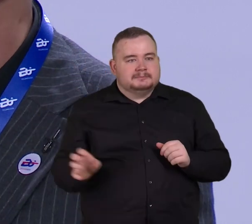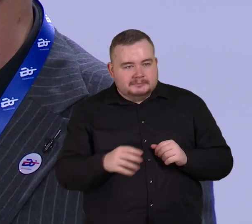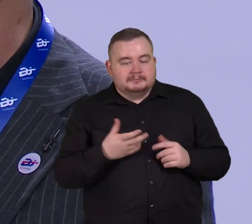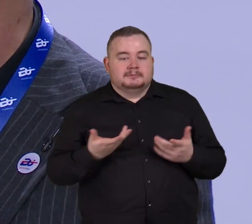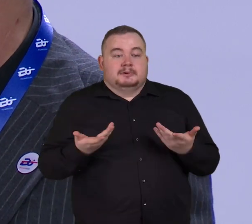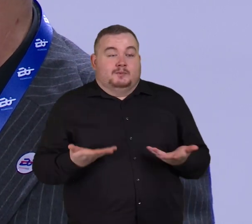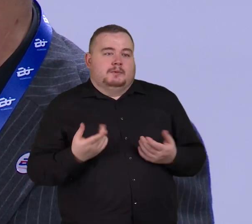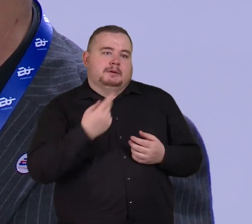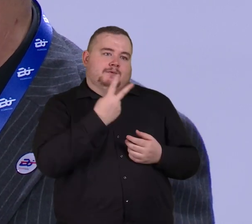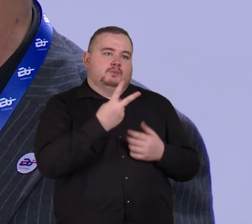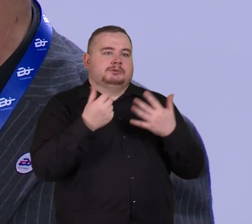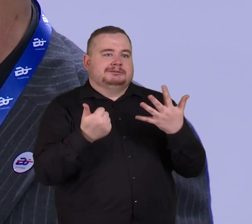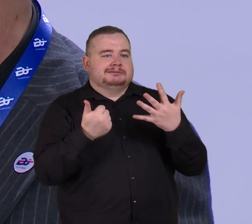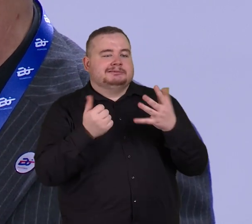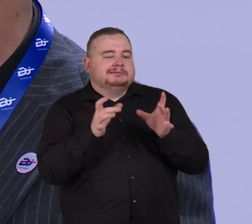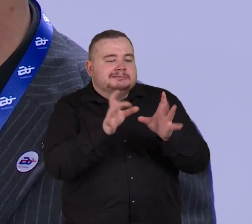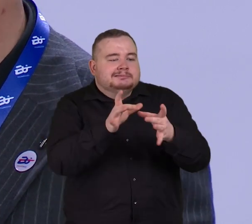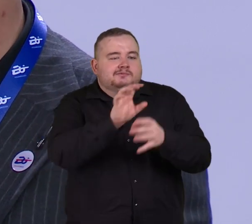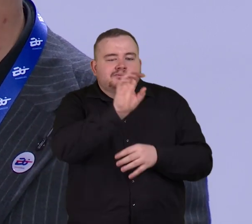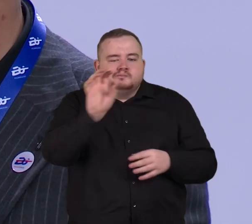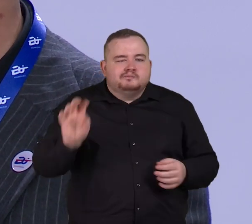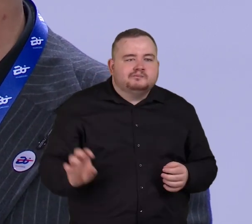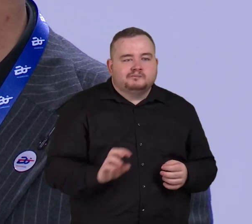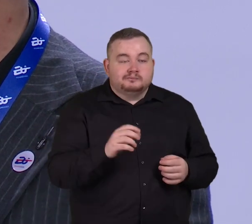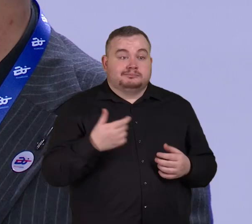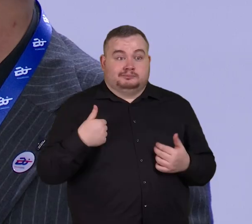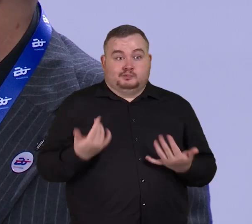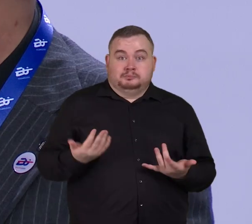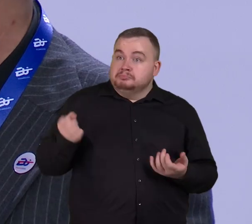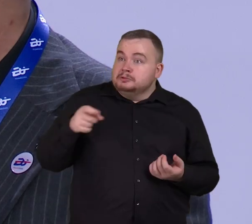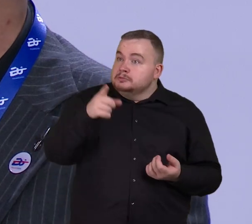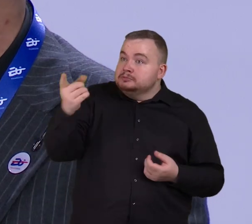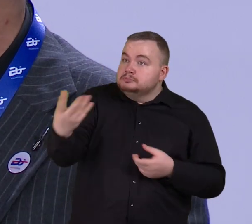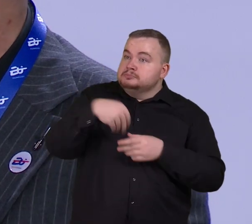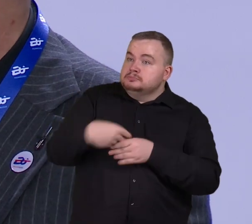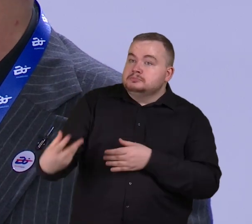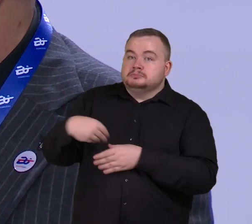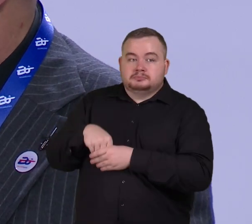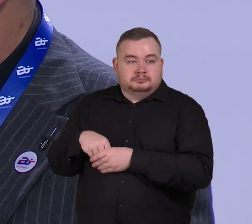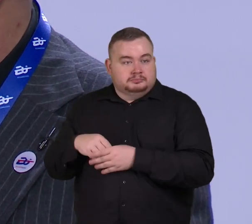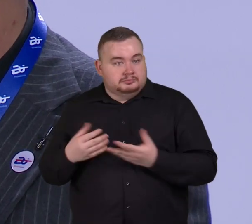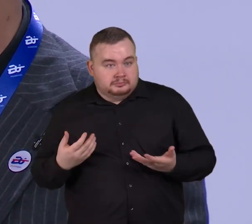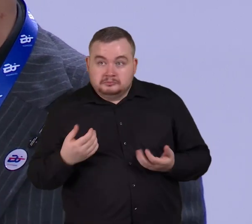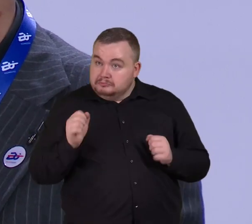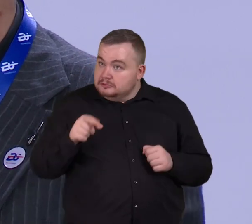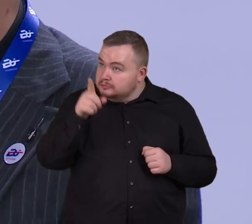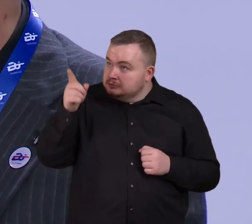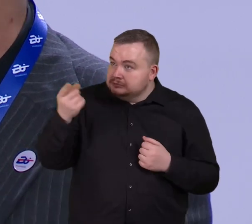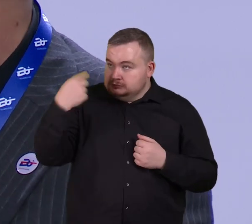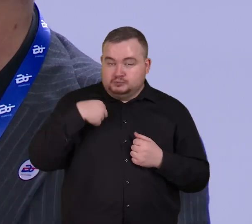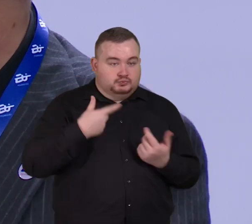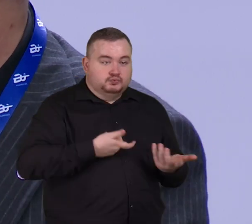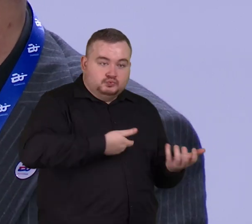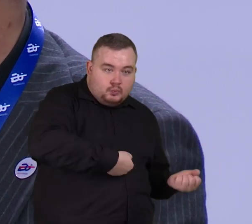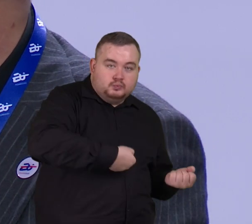now we have 26 communes in part of our association, and there are 2 more who want to